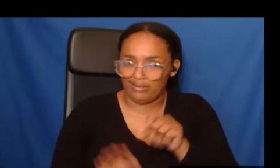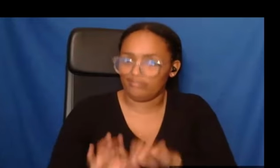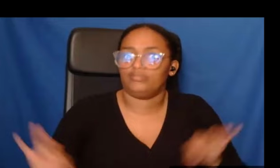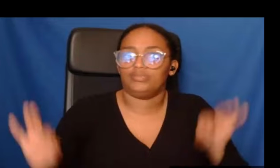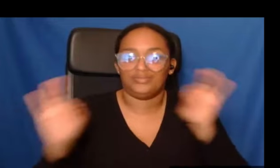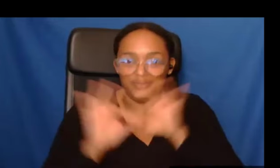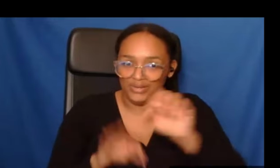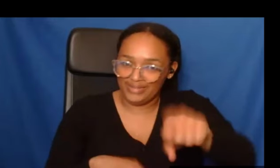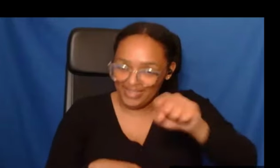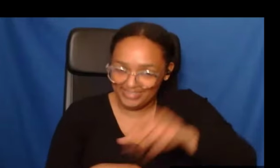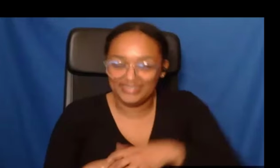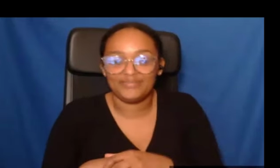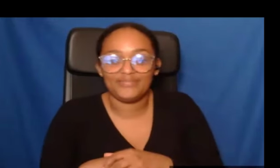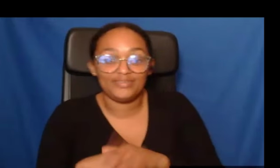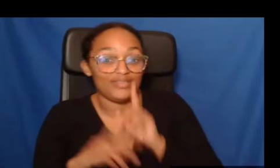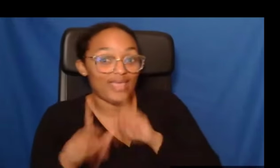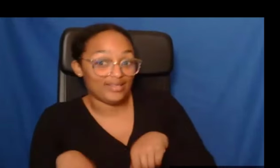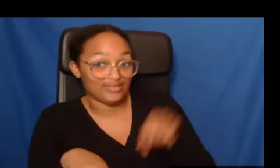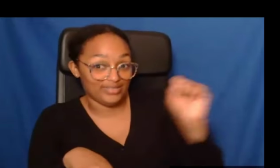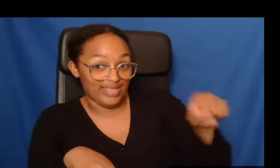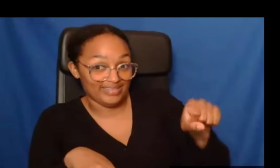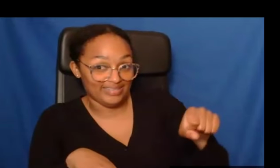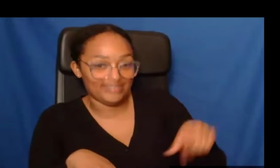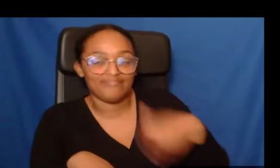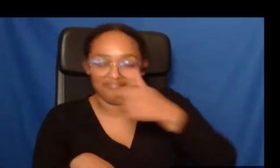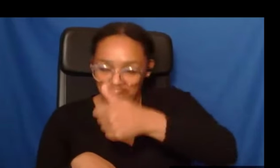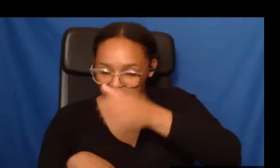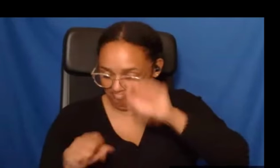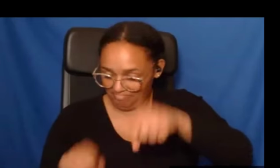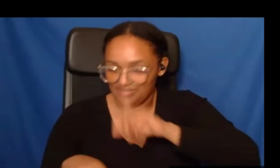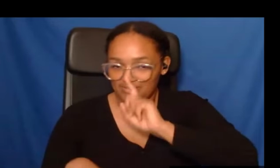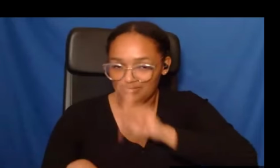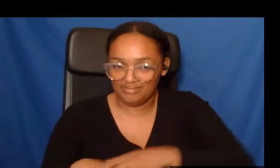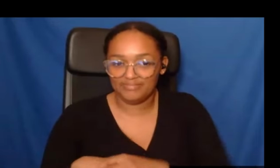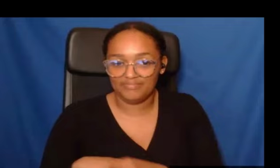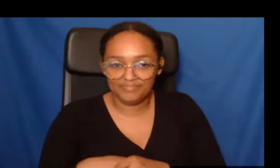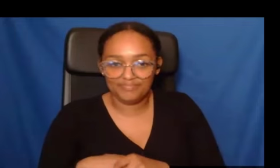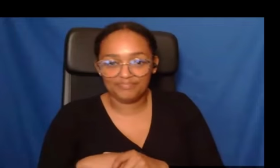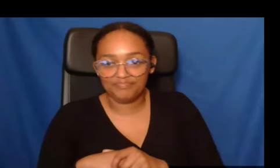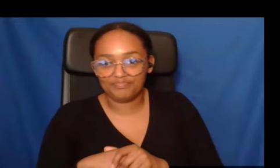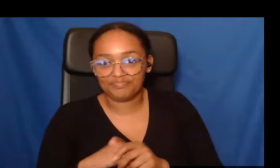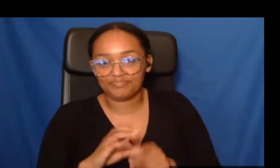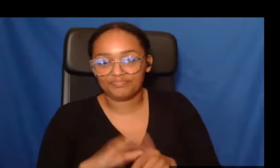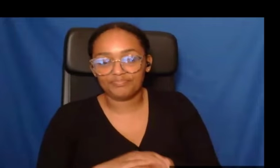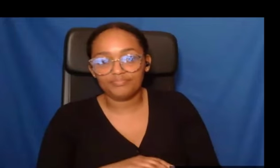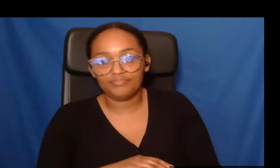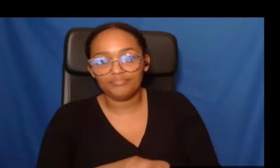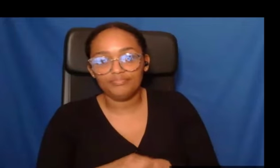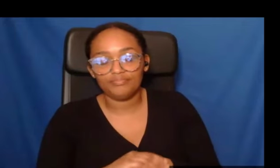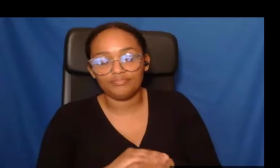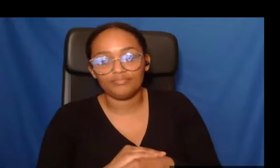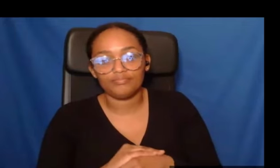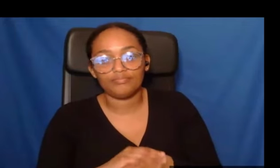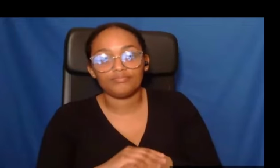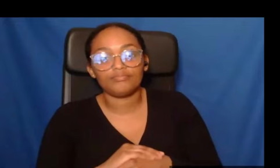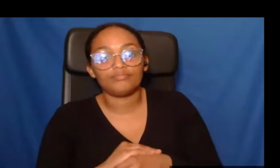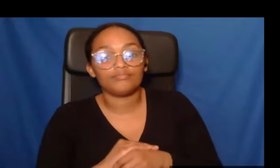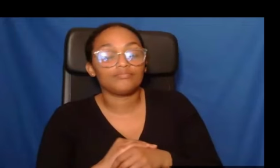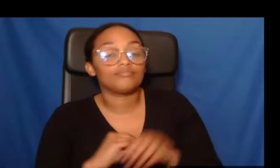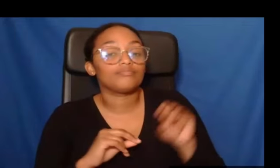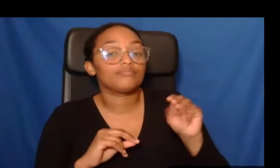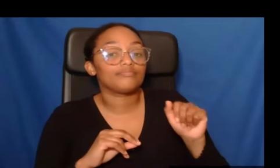so the answer is yes. Yes, Yeah. Okay. It's what's going to protect you if